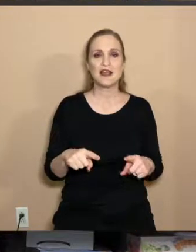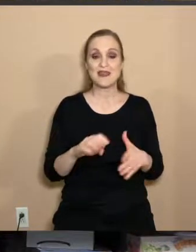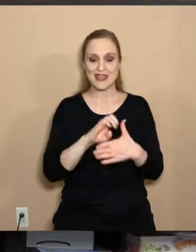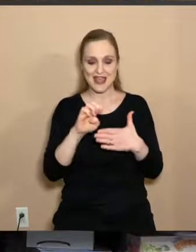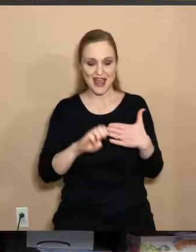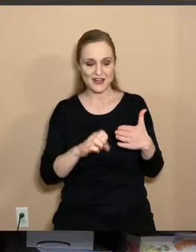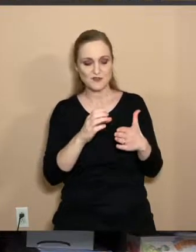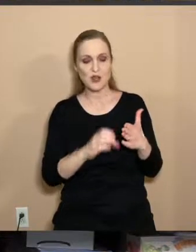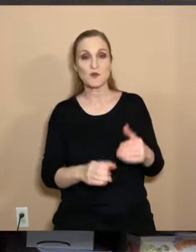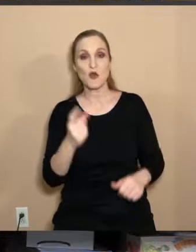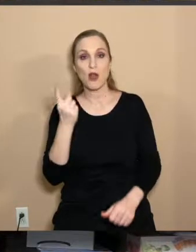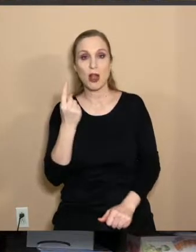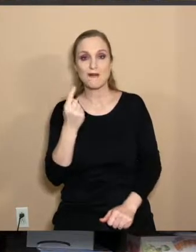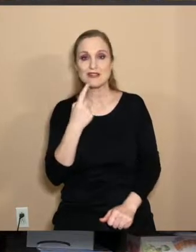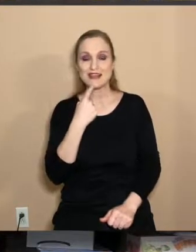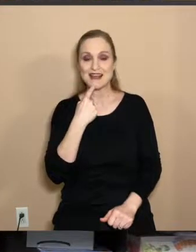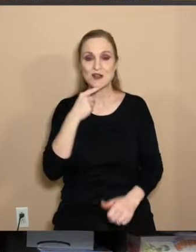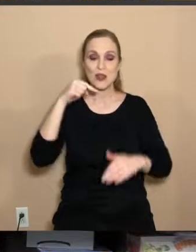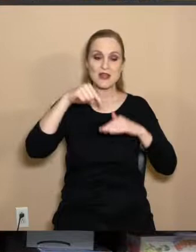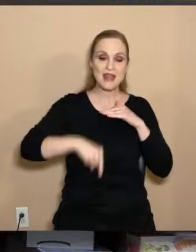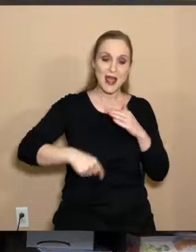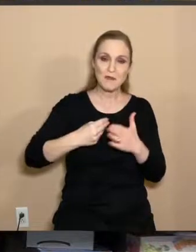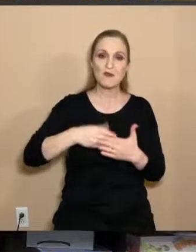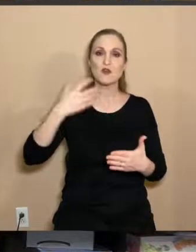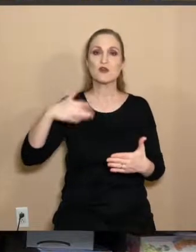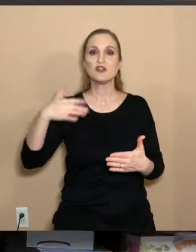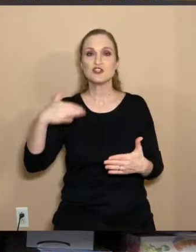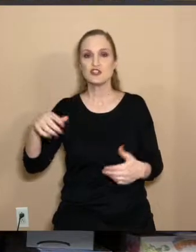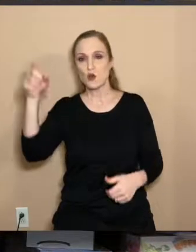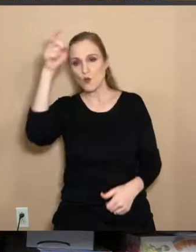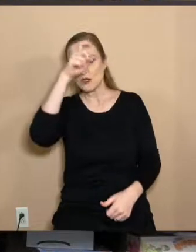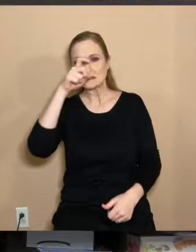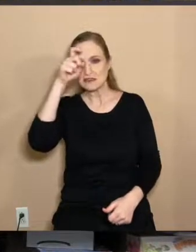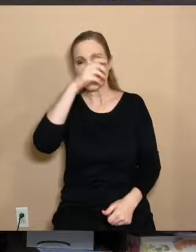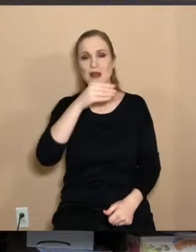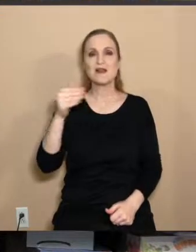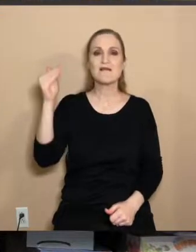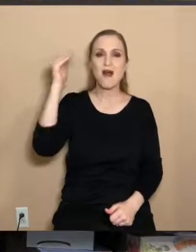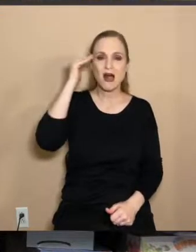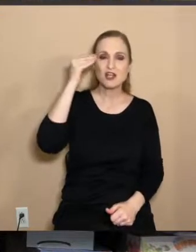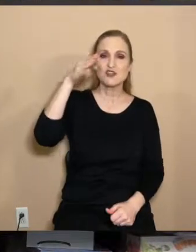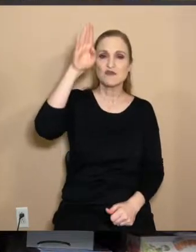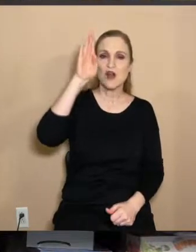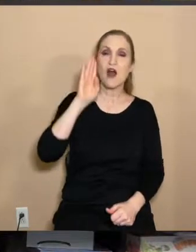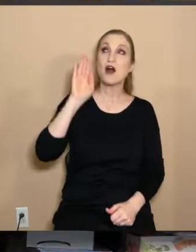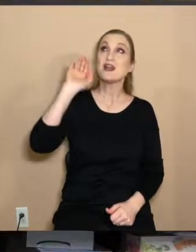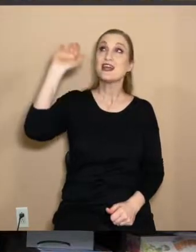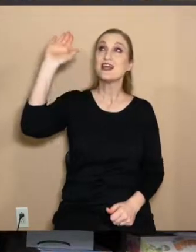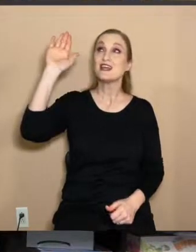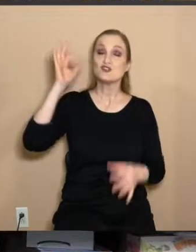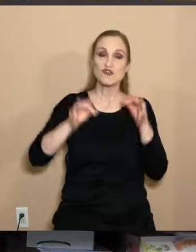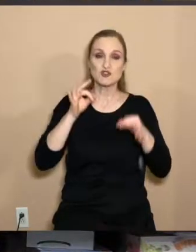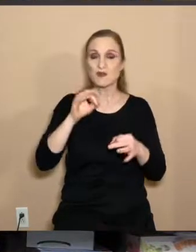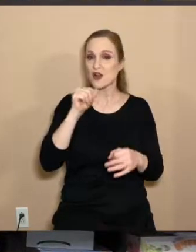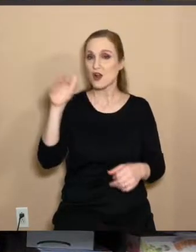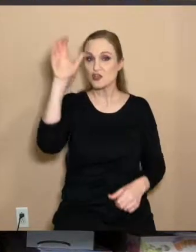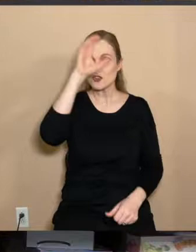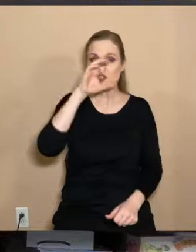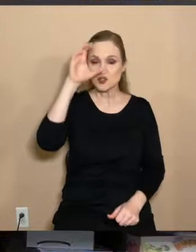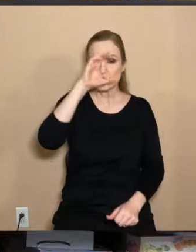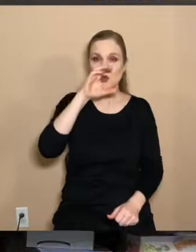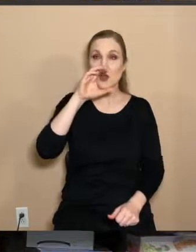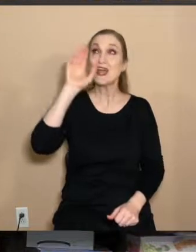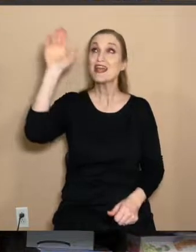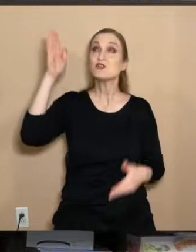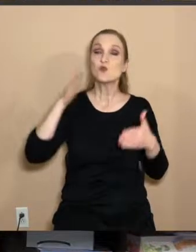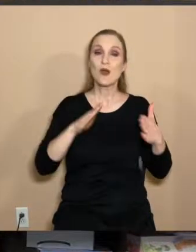of chapter 11, he says, oh, the depth of the riches and wisdom and knowledge of God. How unsearchable are his judgments and how inscrutable